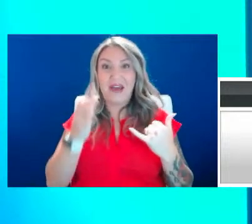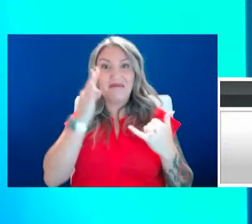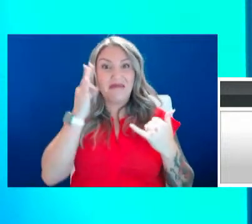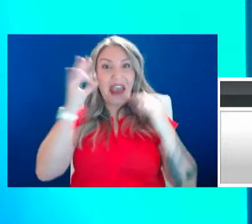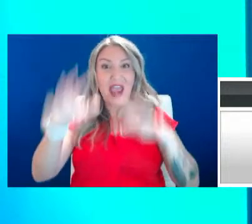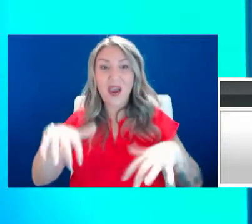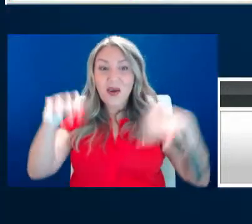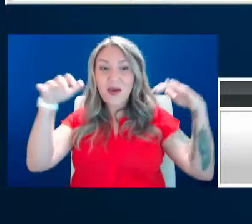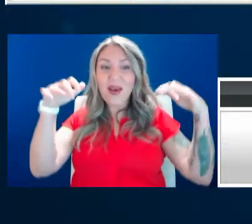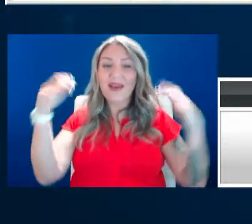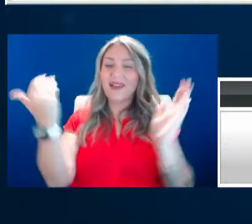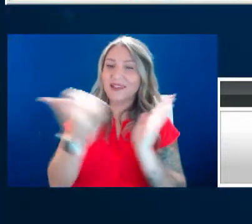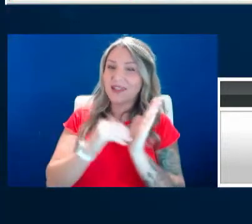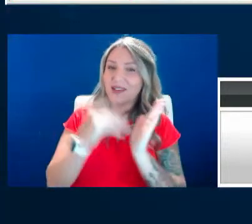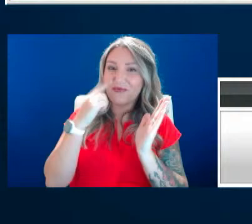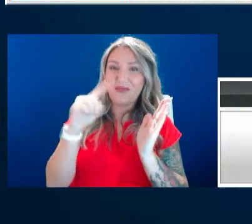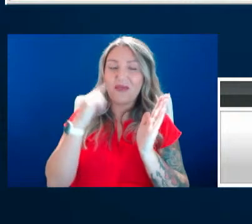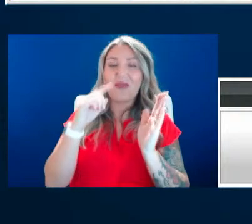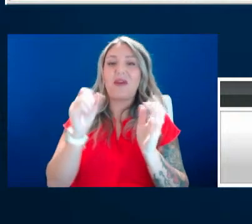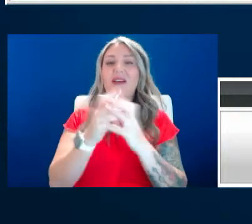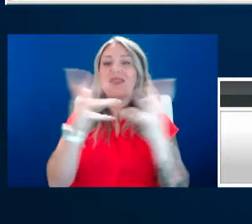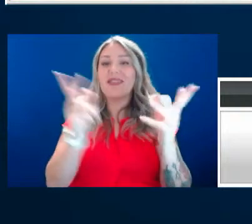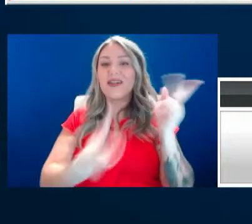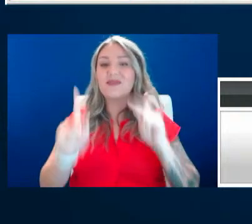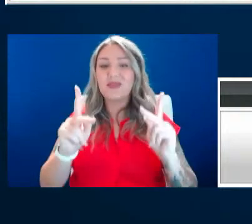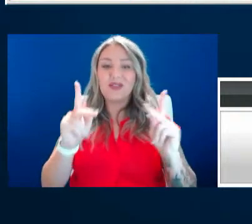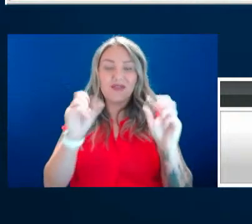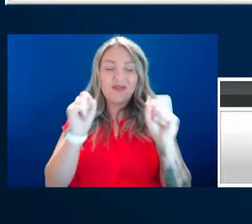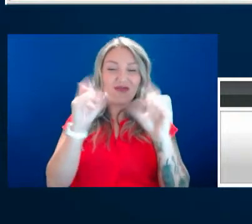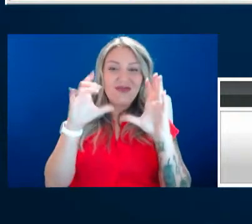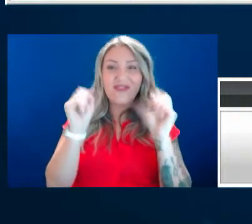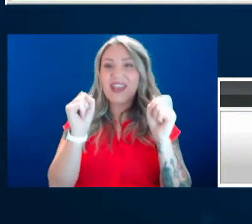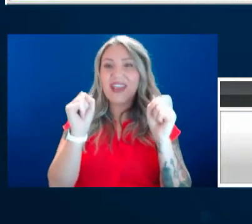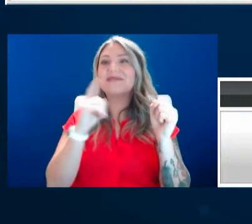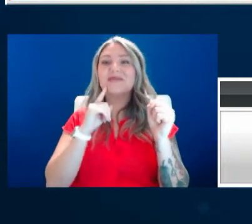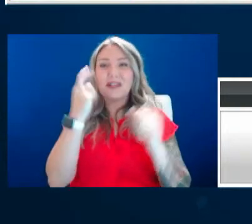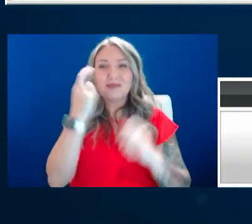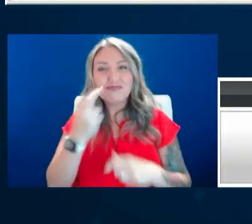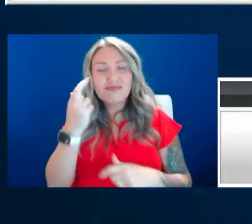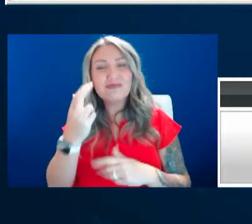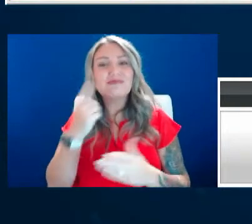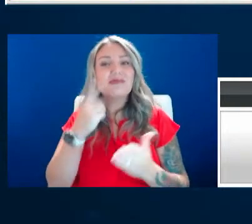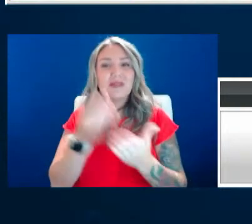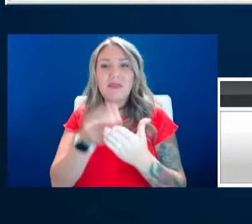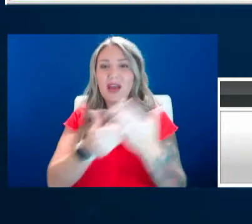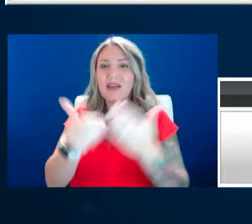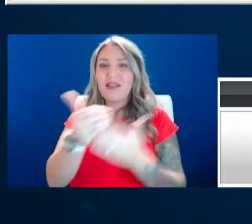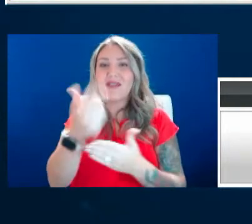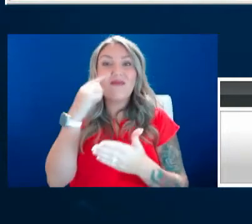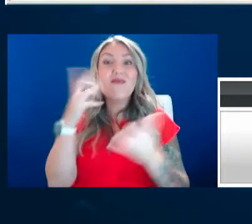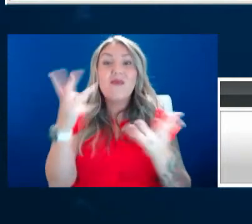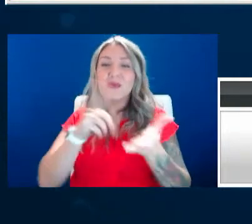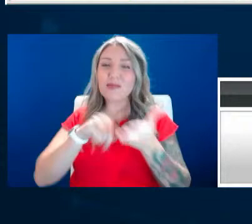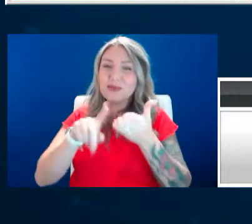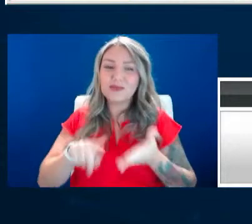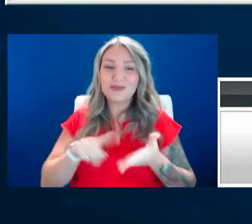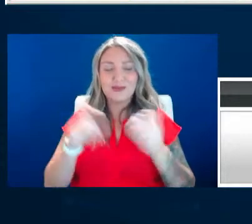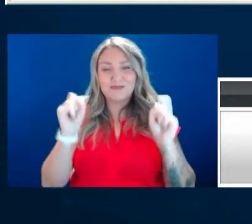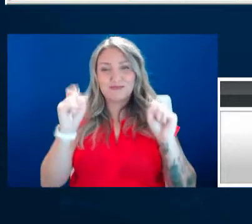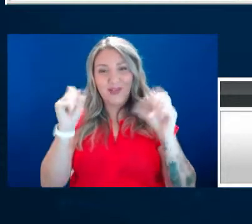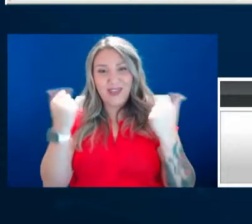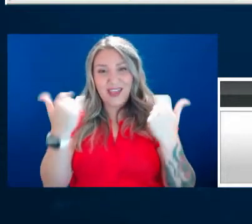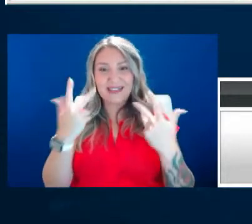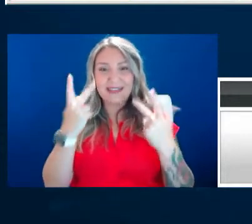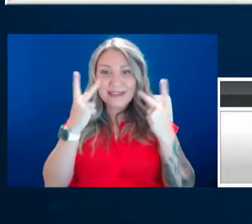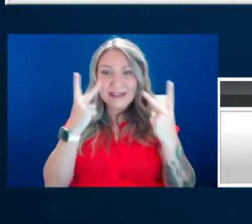for a bunch of people who are coming together for this fantastic cause, raising money for research, it's so fantastic to see. And I see this team